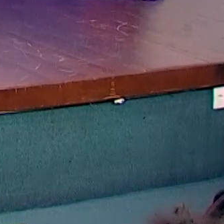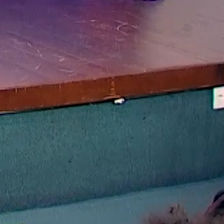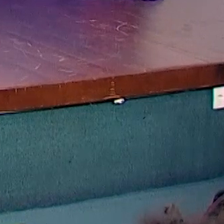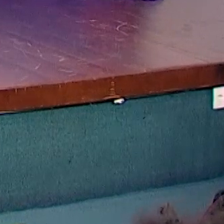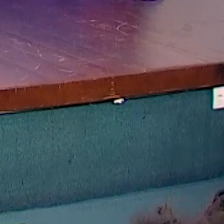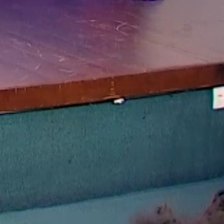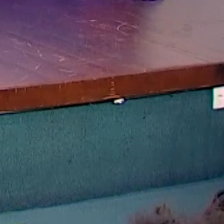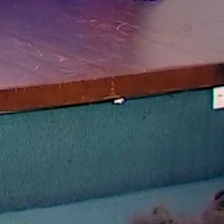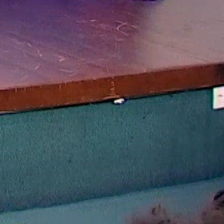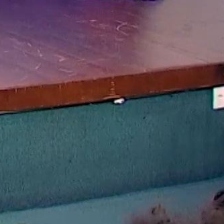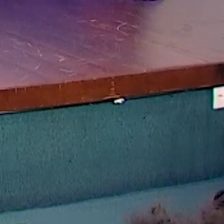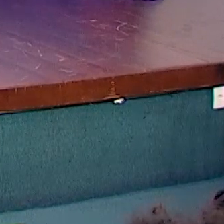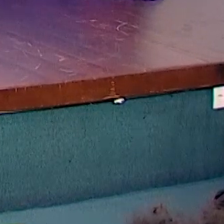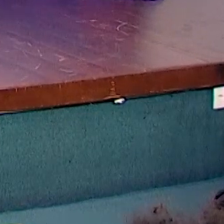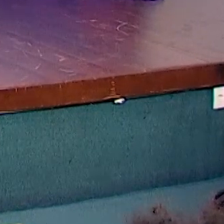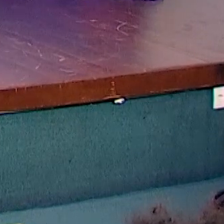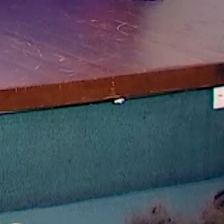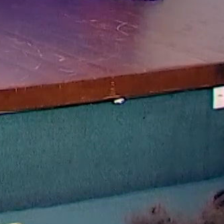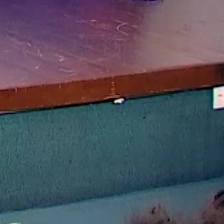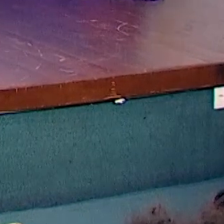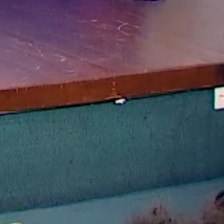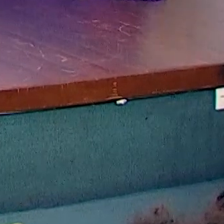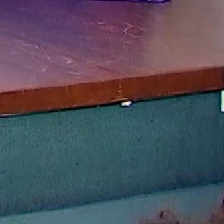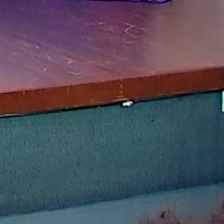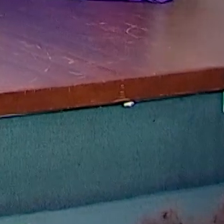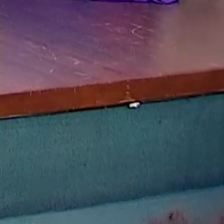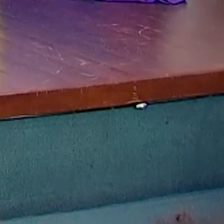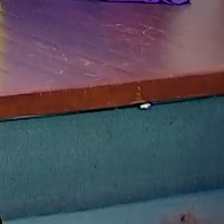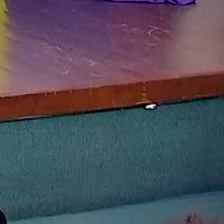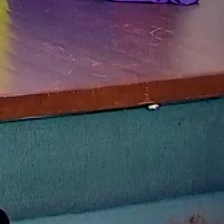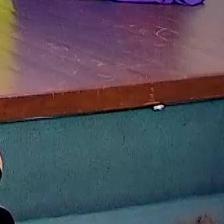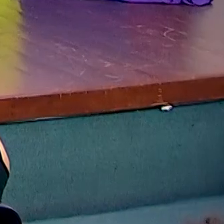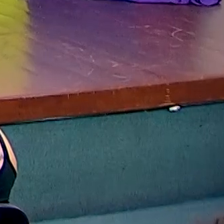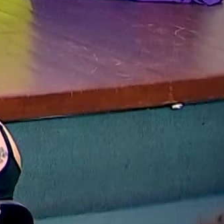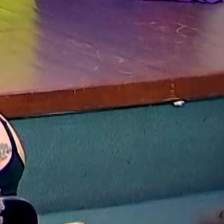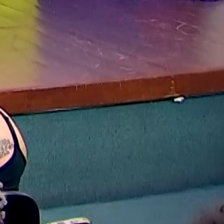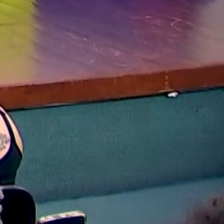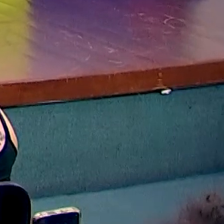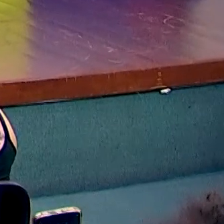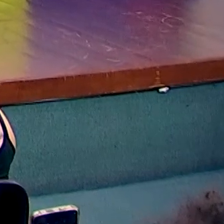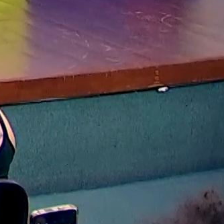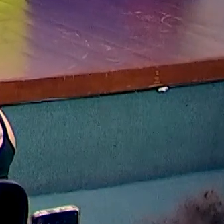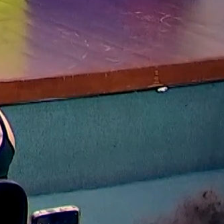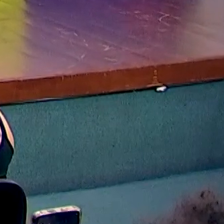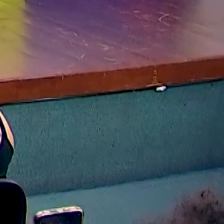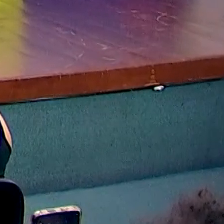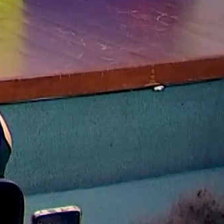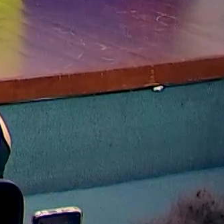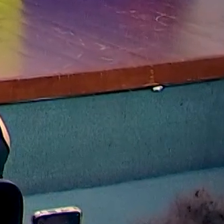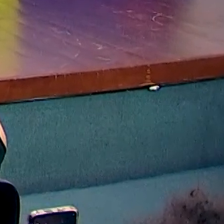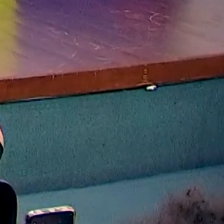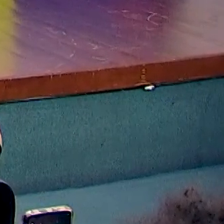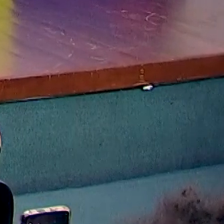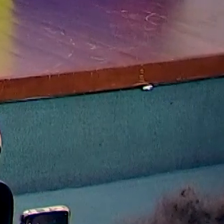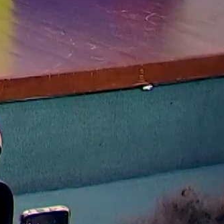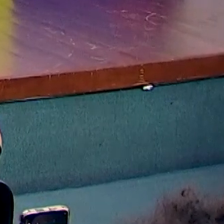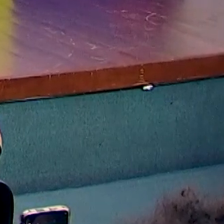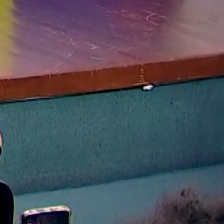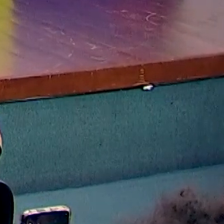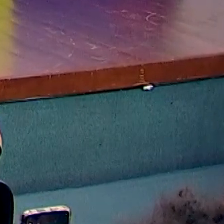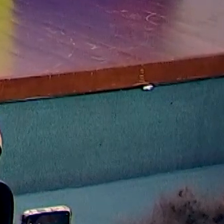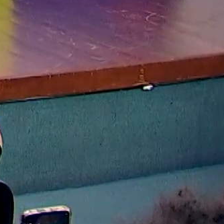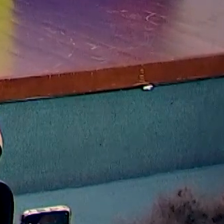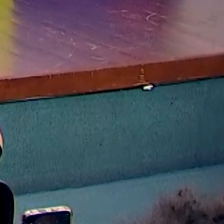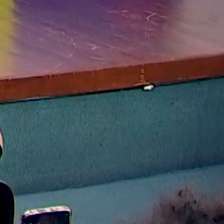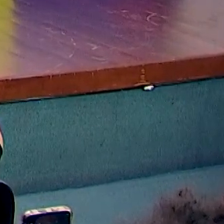See, all of this time, I thought I had somebody down for winning. It turns